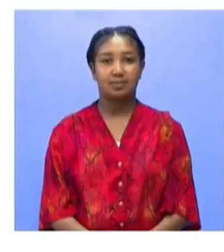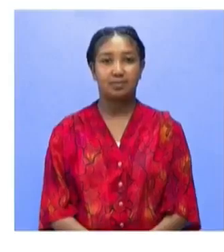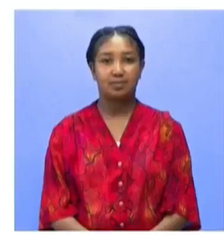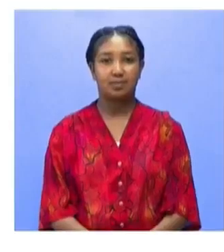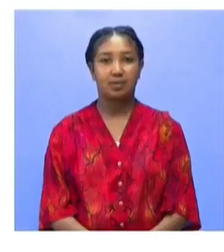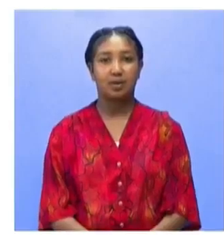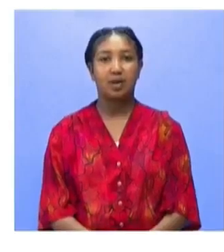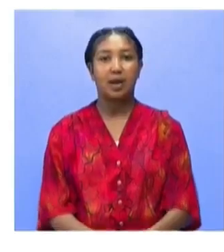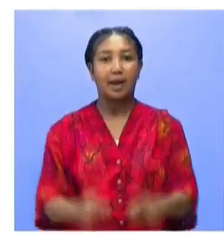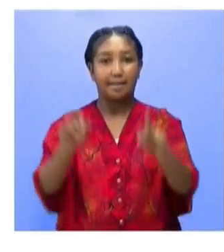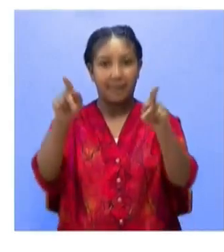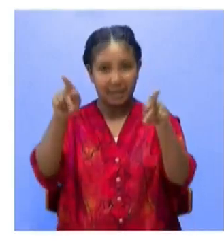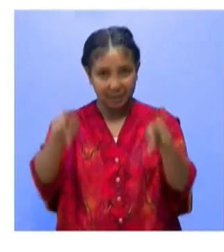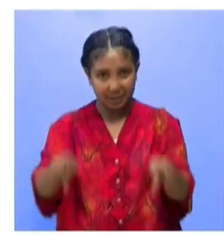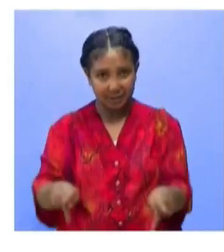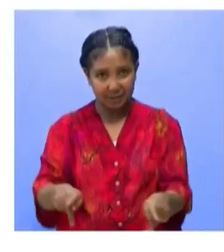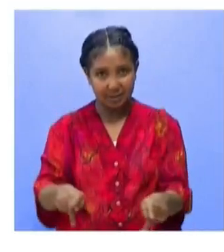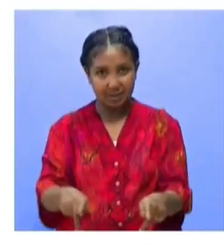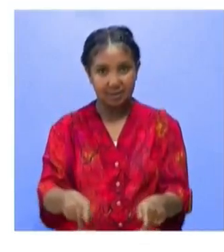The present